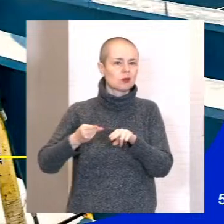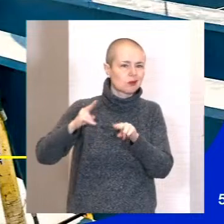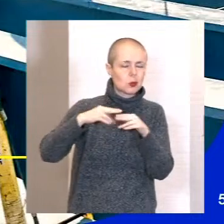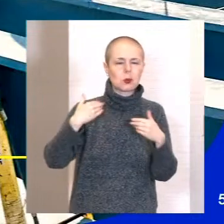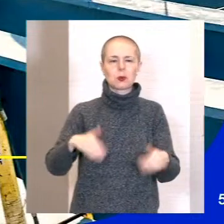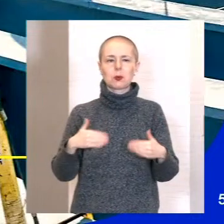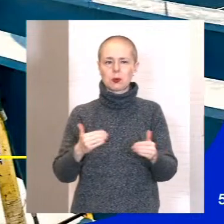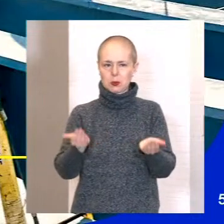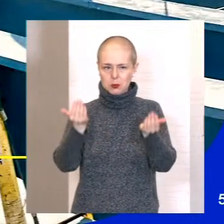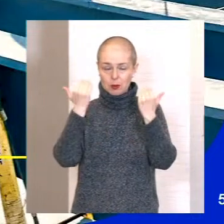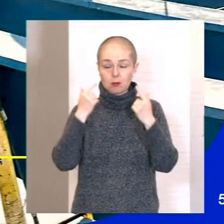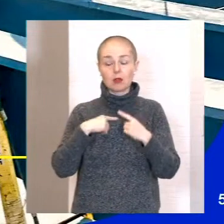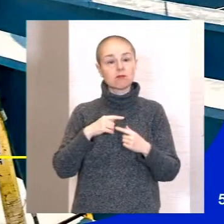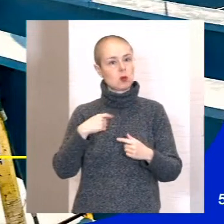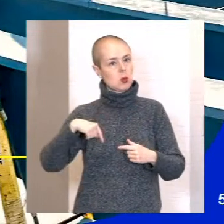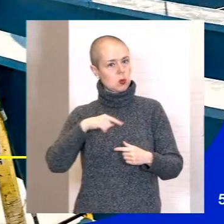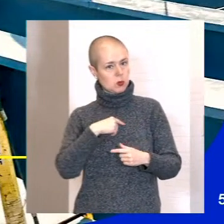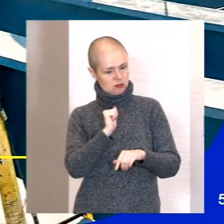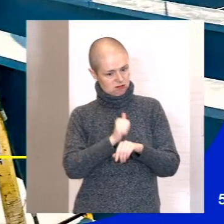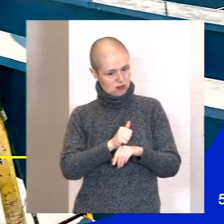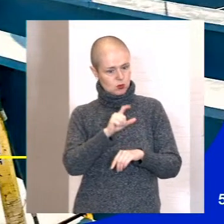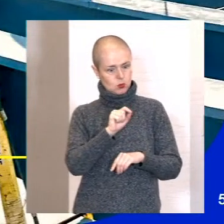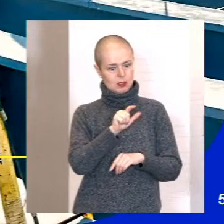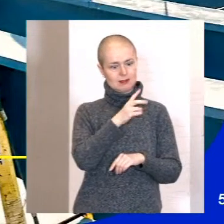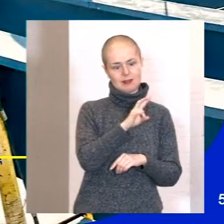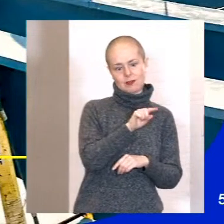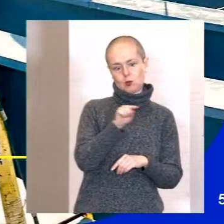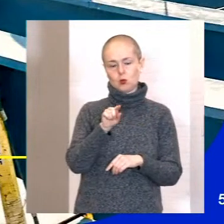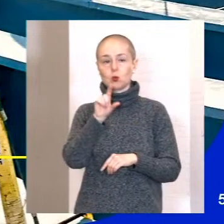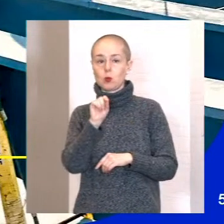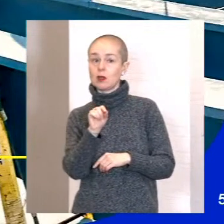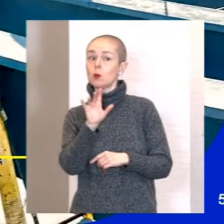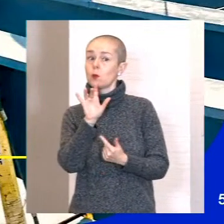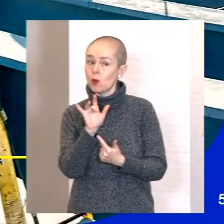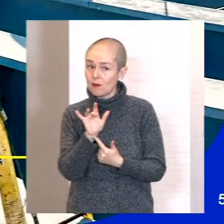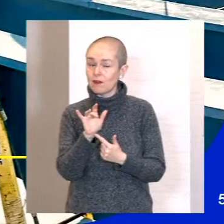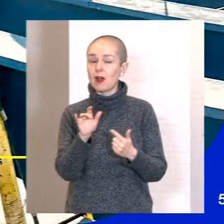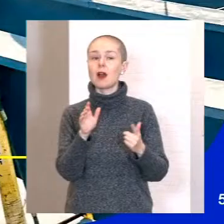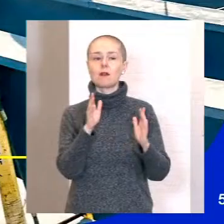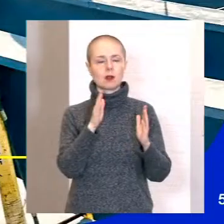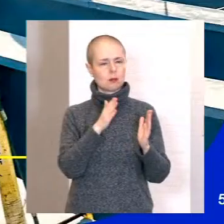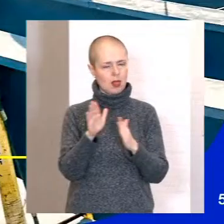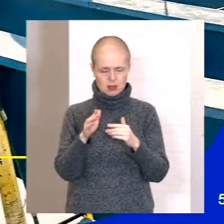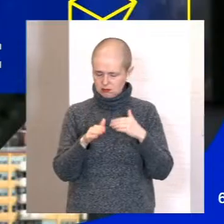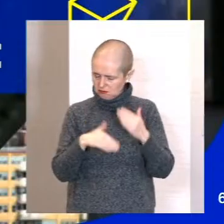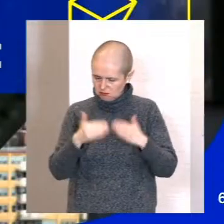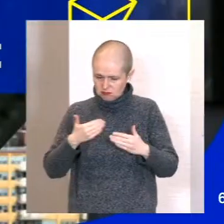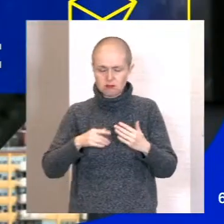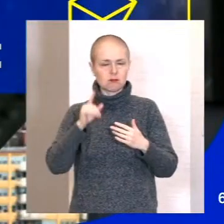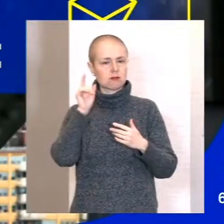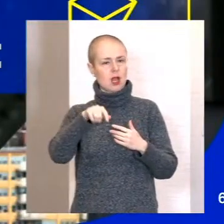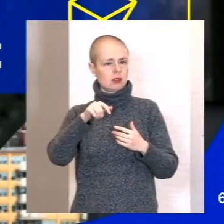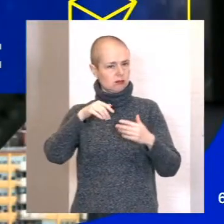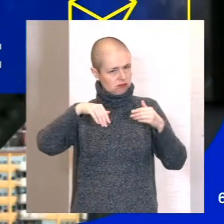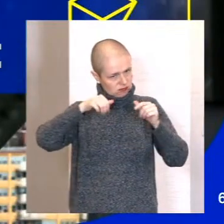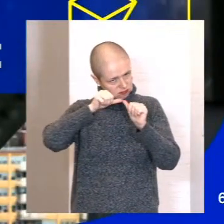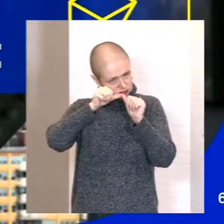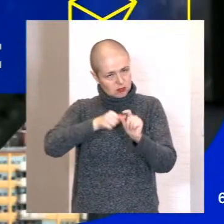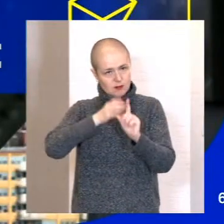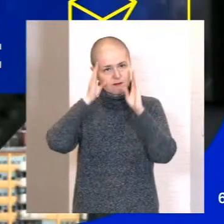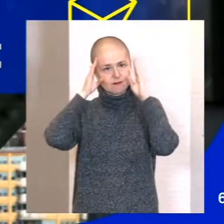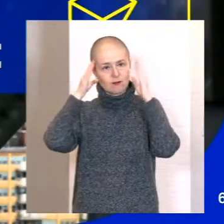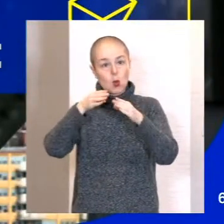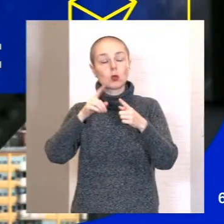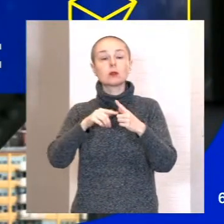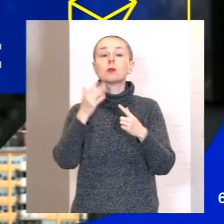ambitious 2017 to 2025 capital plan forward to deliver transformative infrastructure